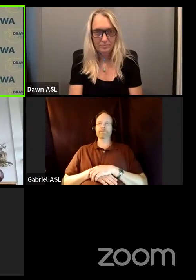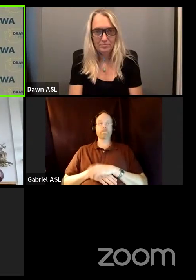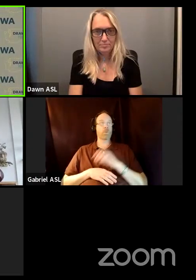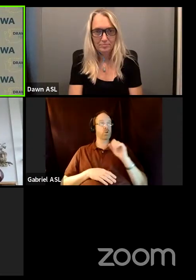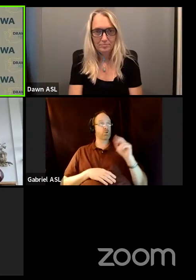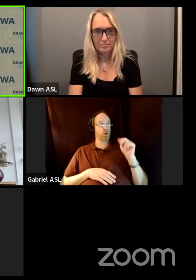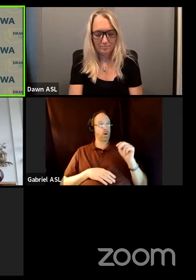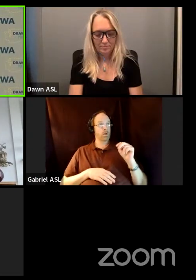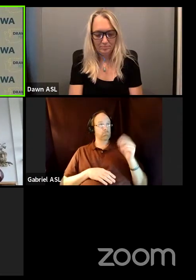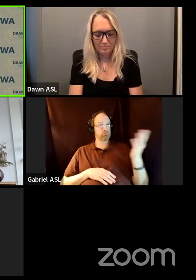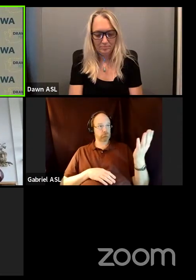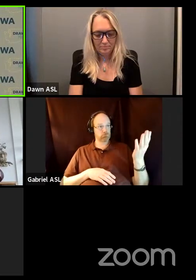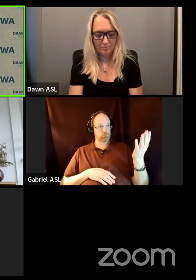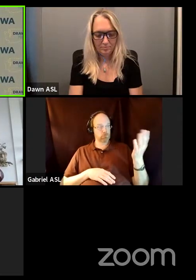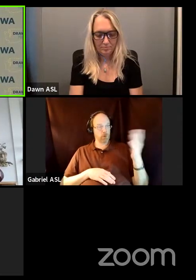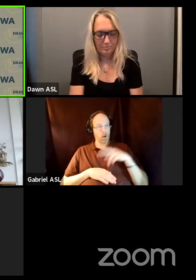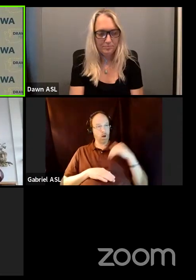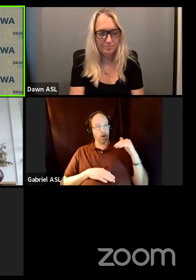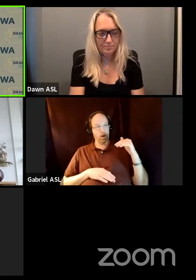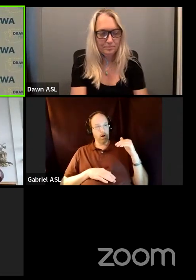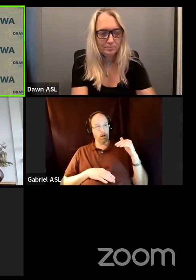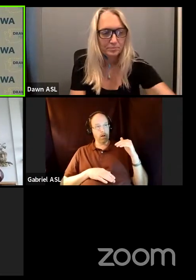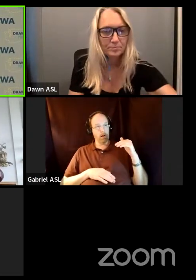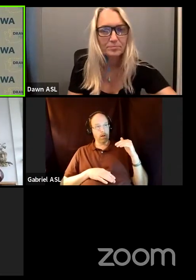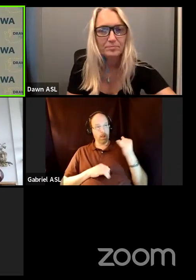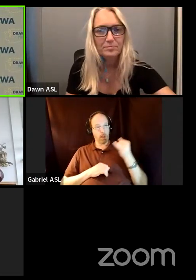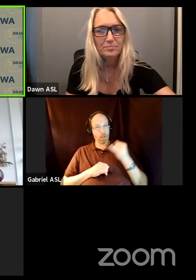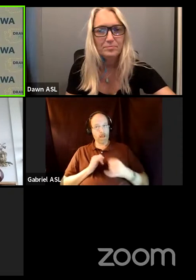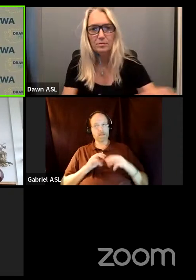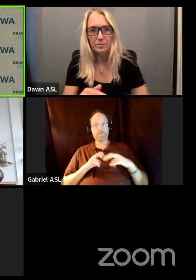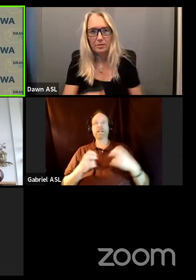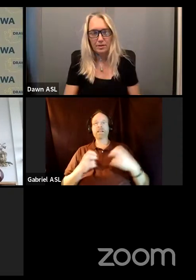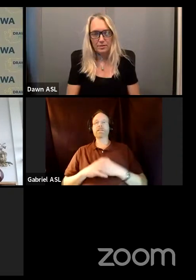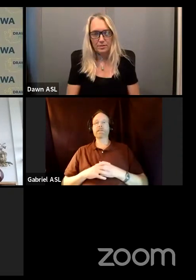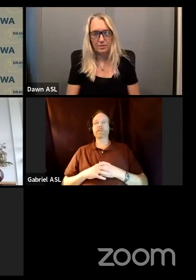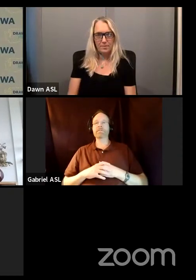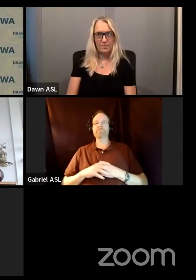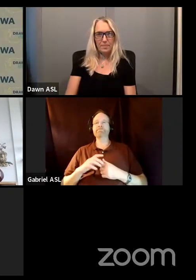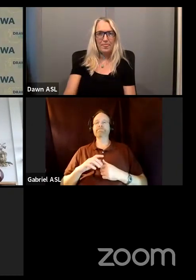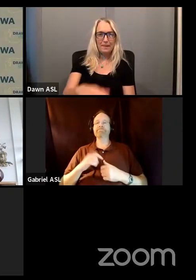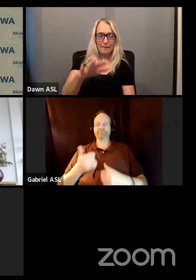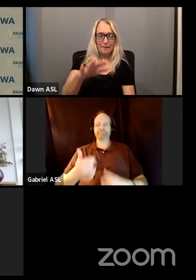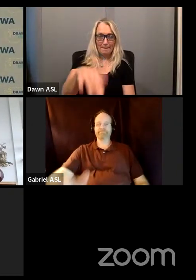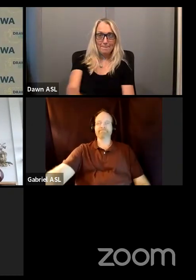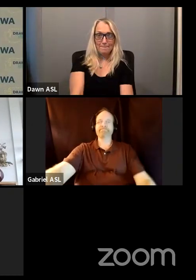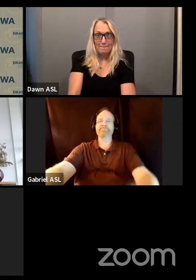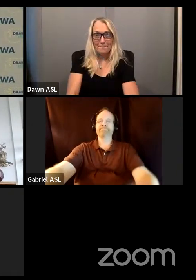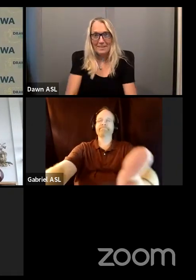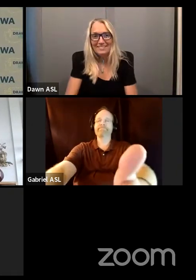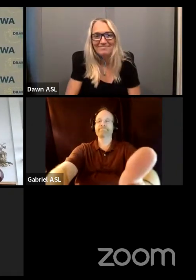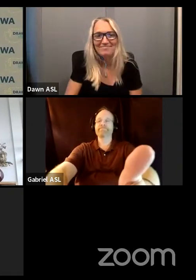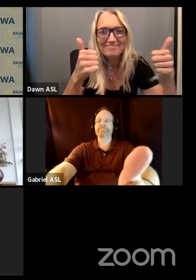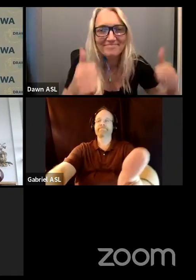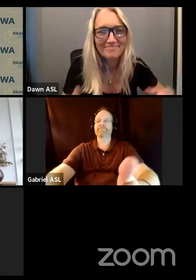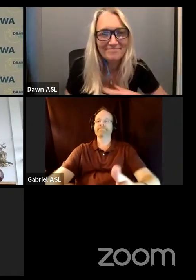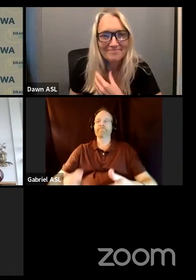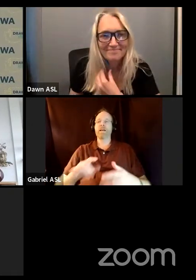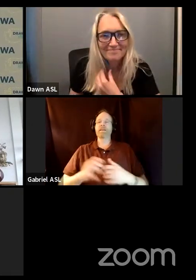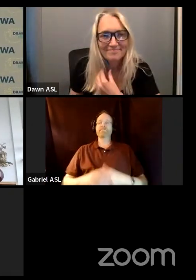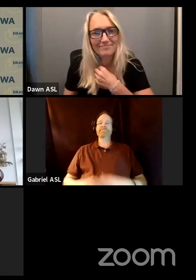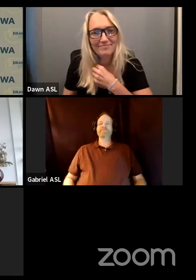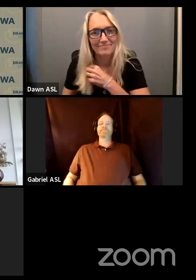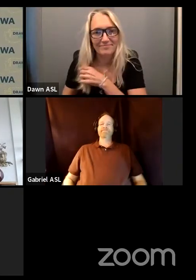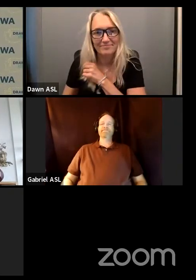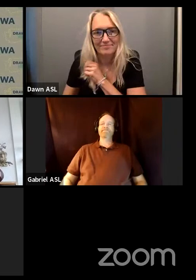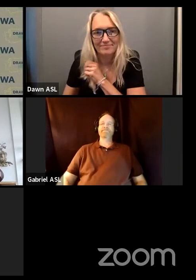like to call our last panelist. Of course, Chair, our final panelist will be that call-in